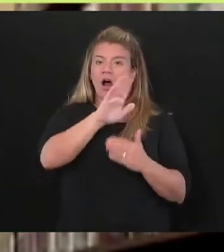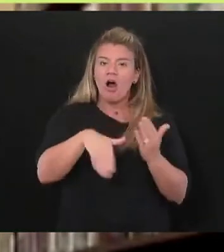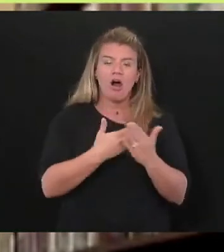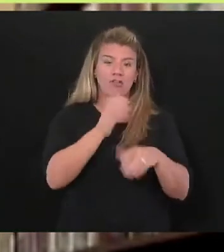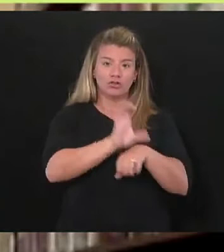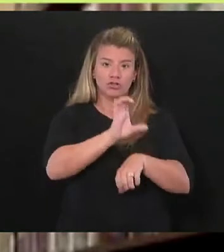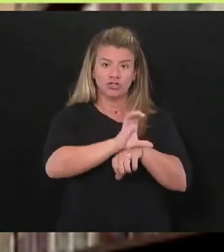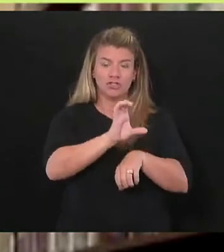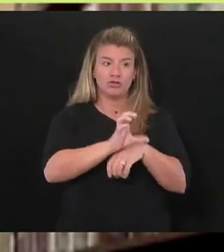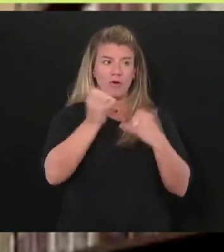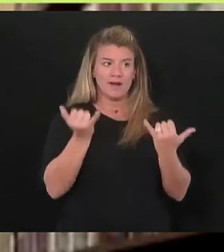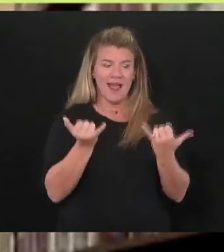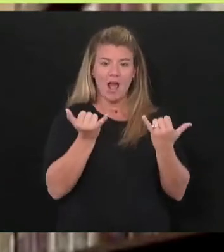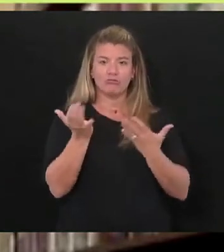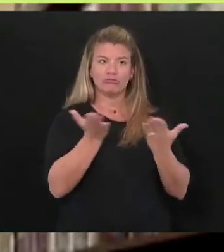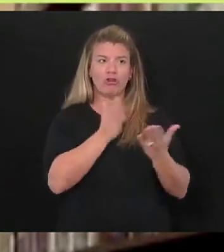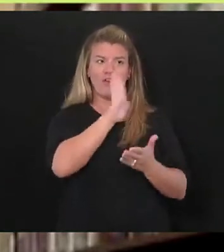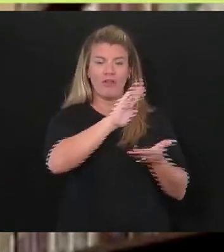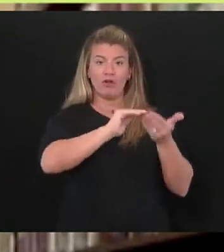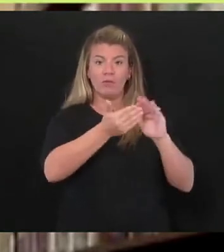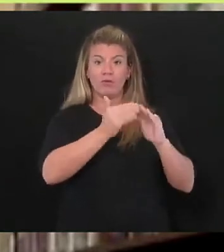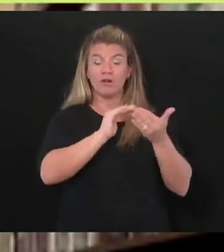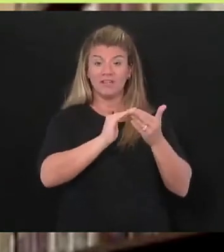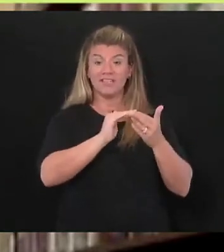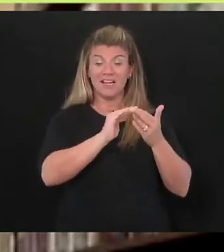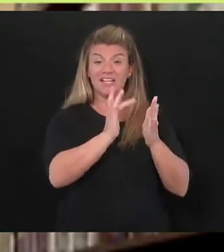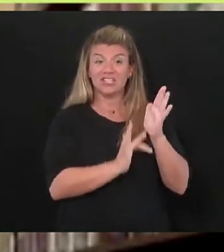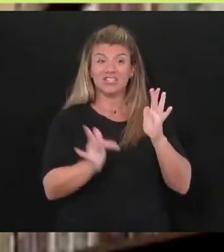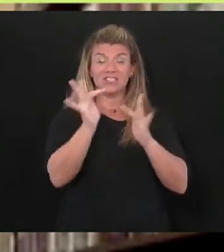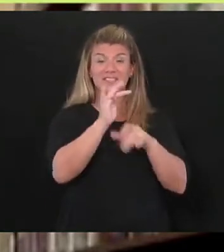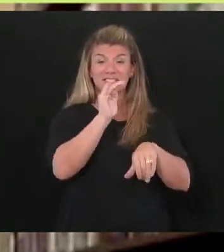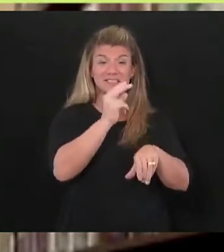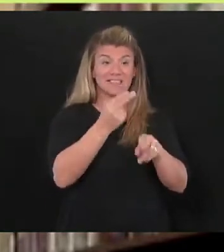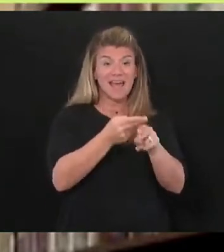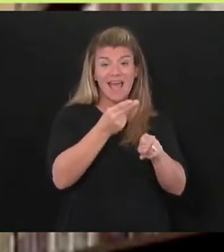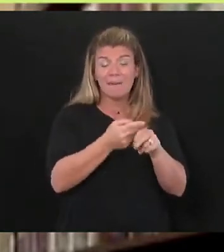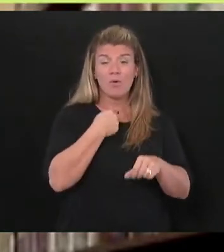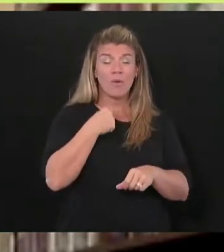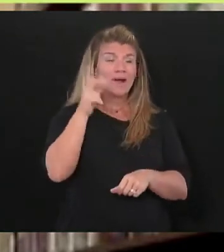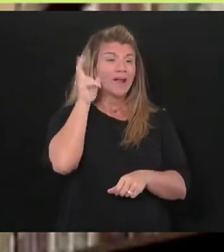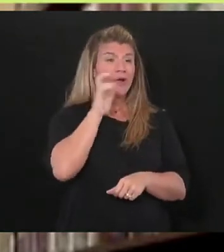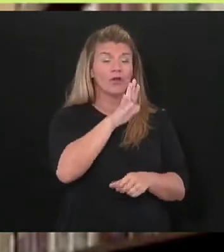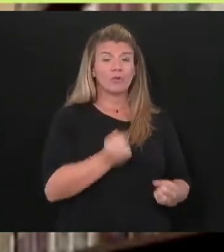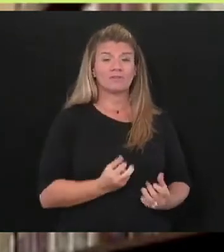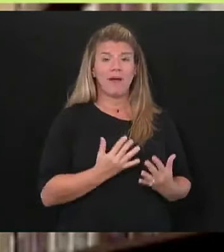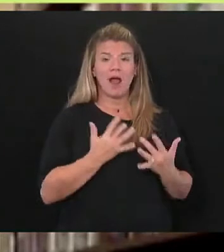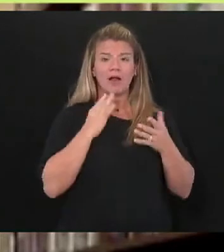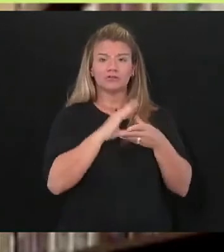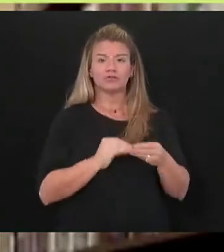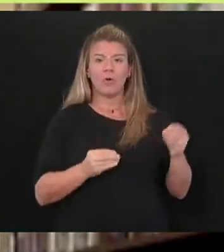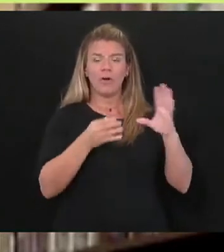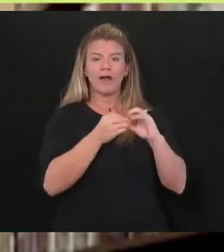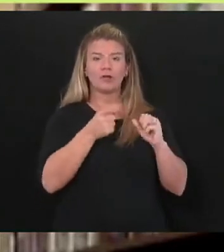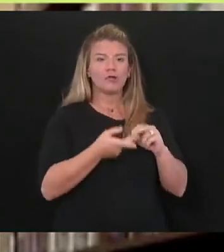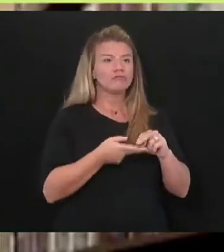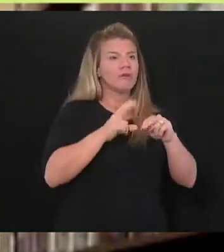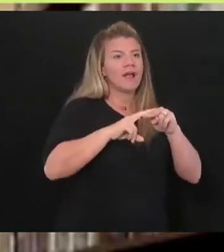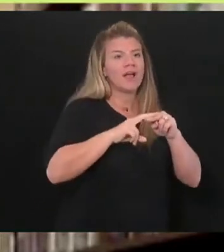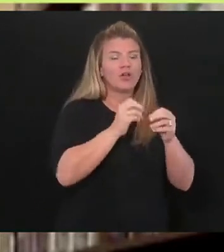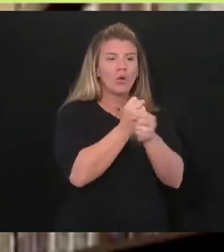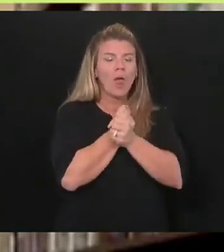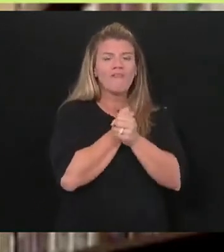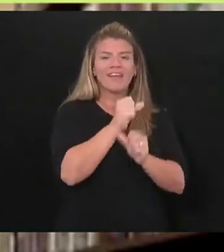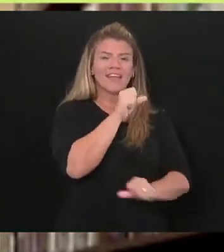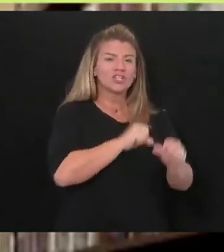their communities in Jesus' name. We're hearing inspiring stories of how you're rising up and loving in very practical